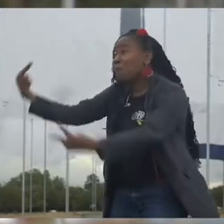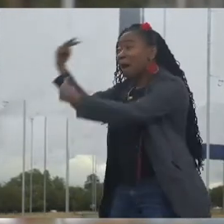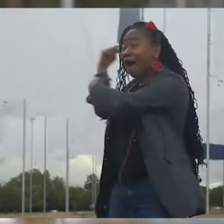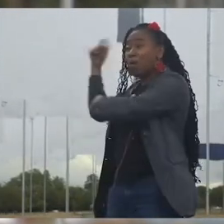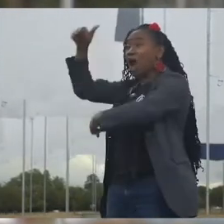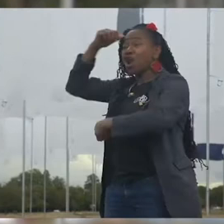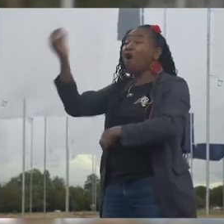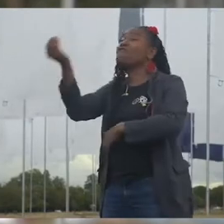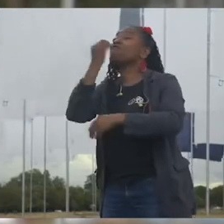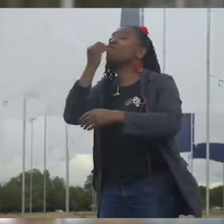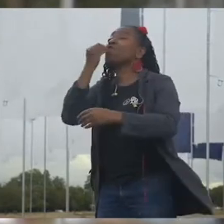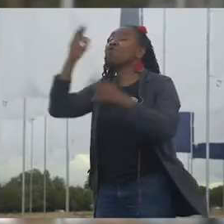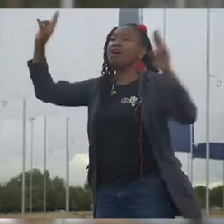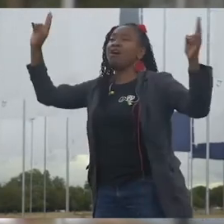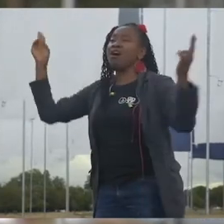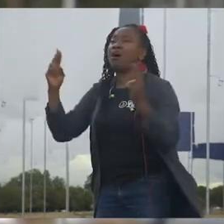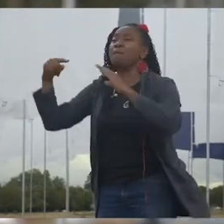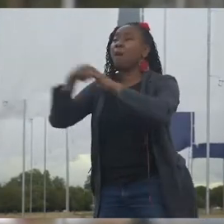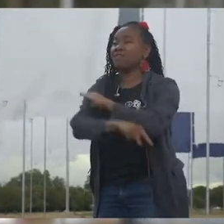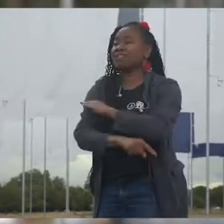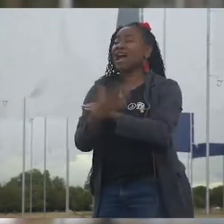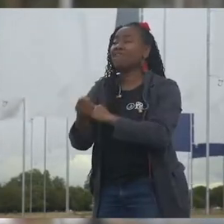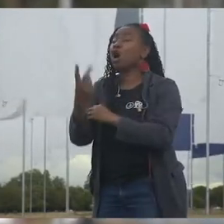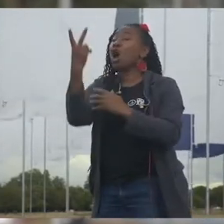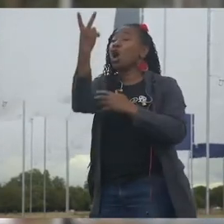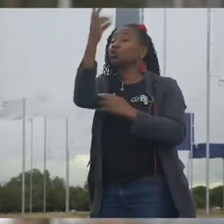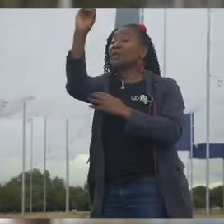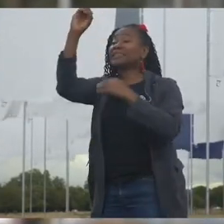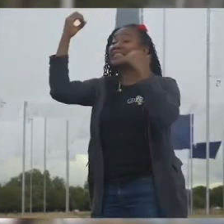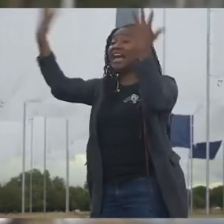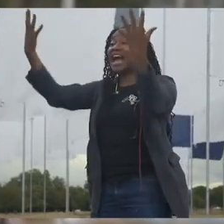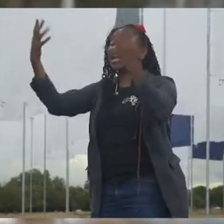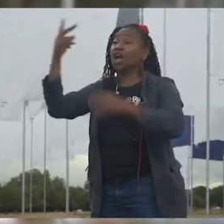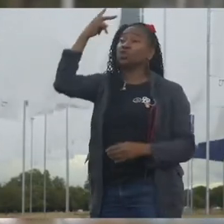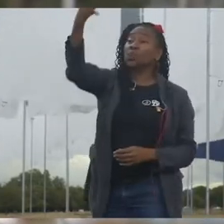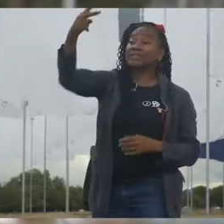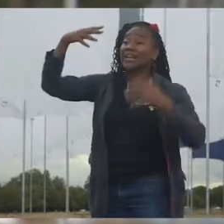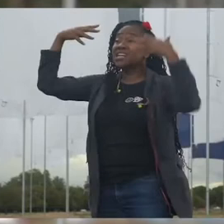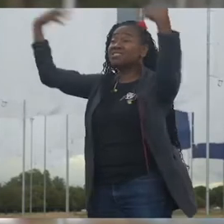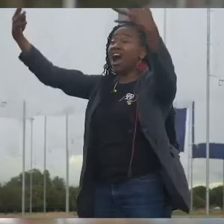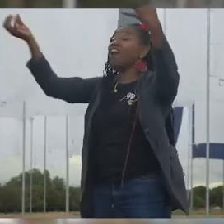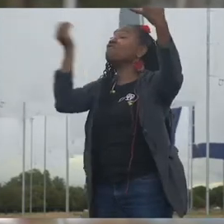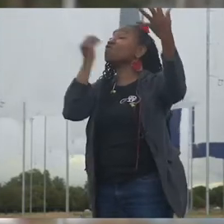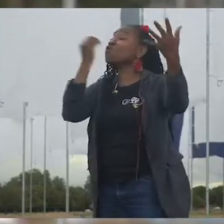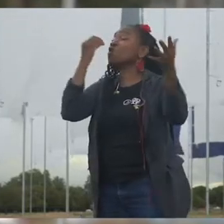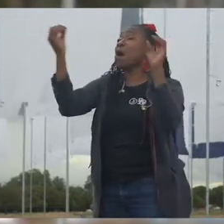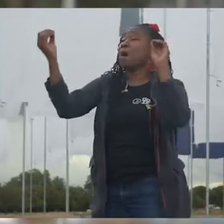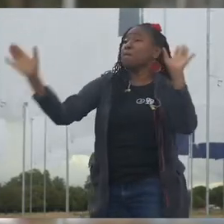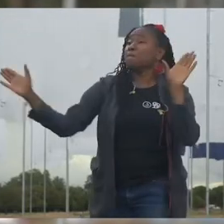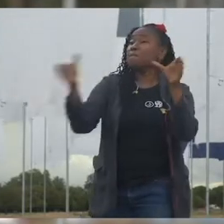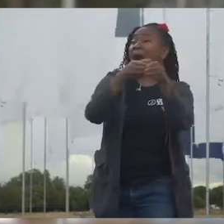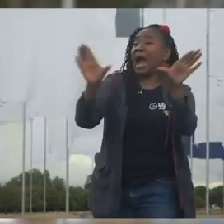rise. In 2010, there were 29 food banks operating in this country. After